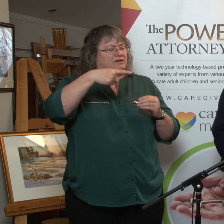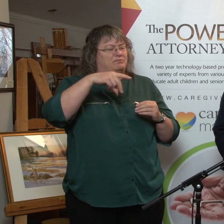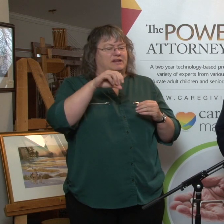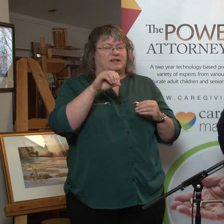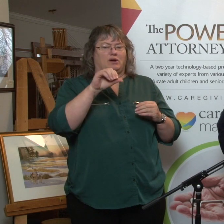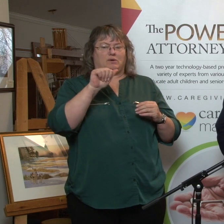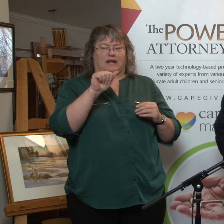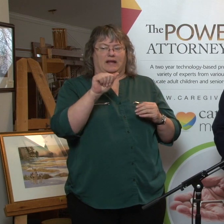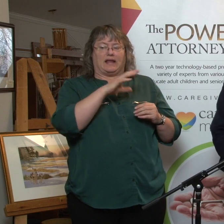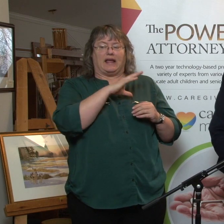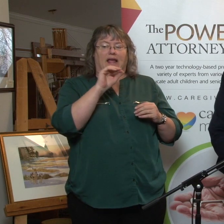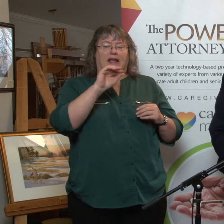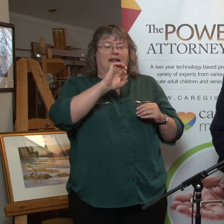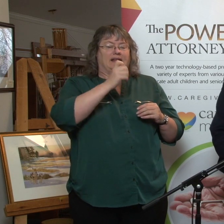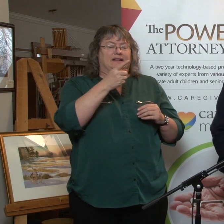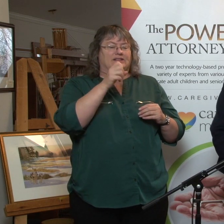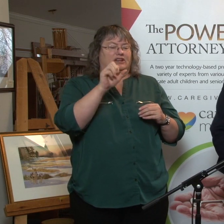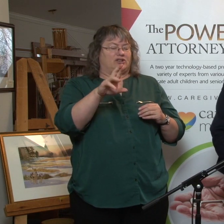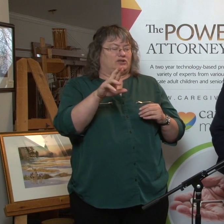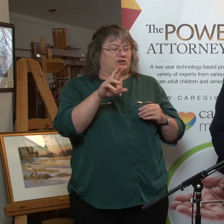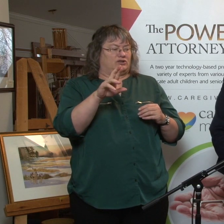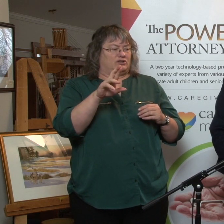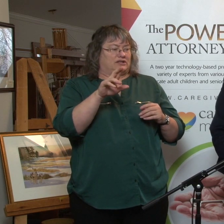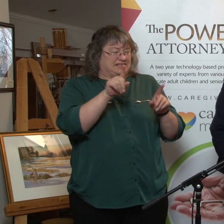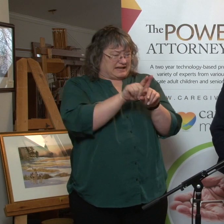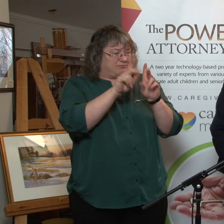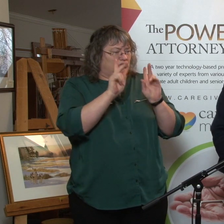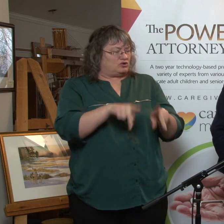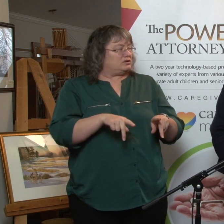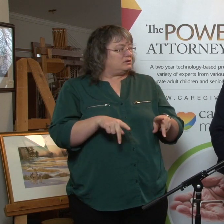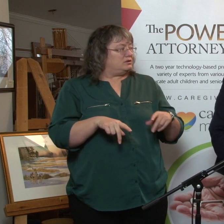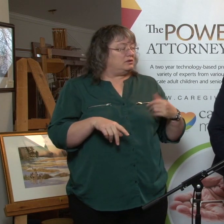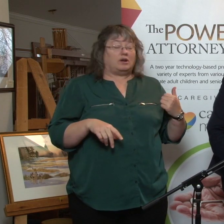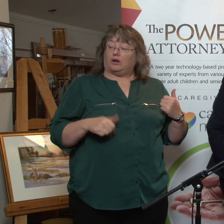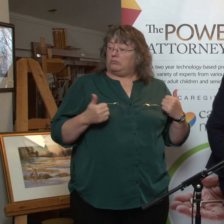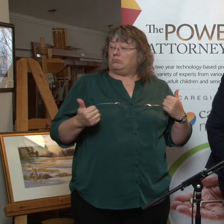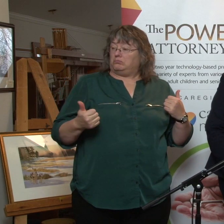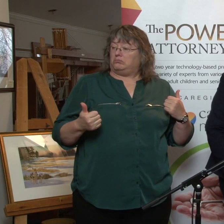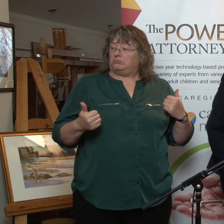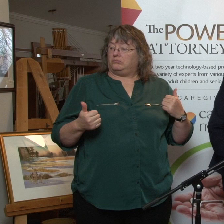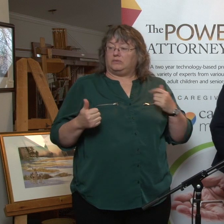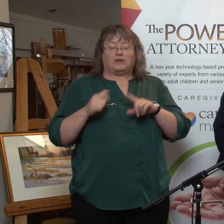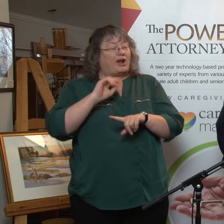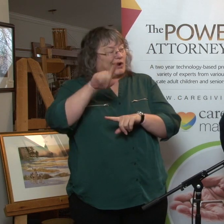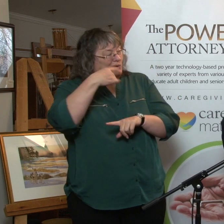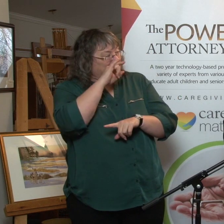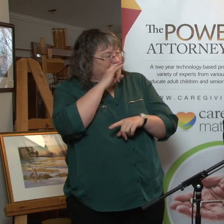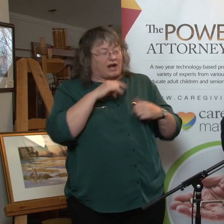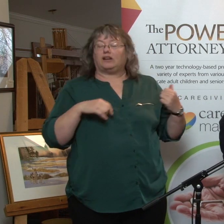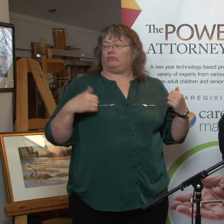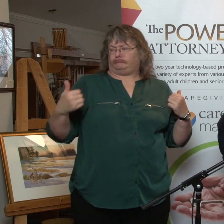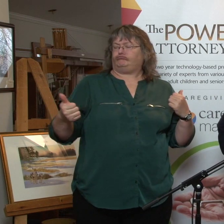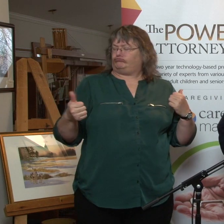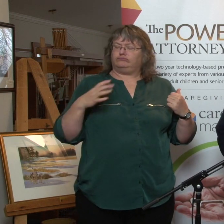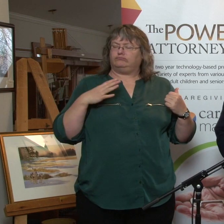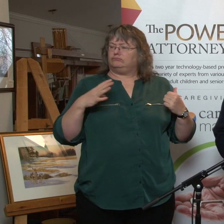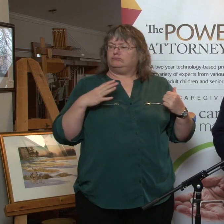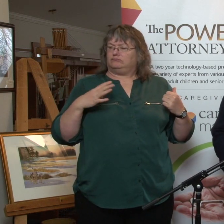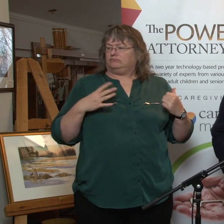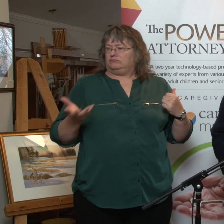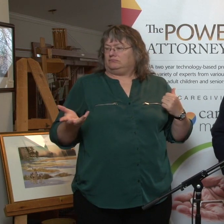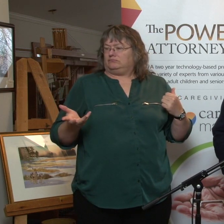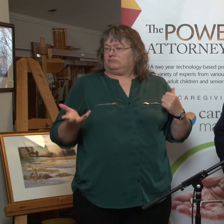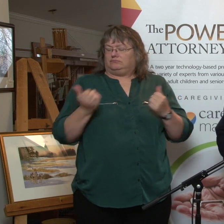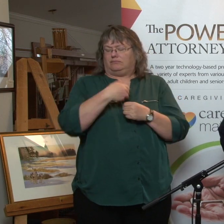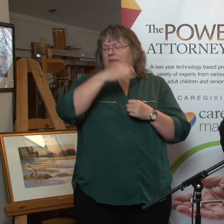attorney and executor of your estate the same person? That's good. Once again, an only child. Yeah, but that stands to